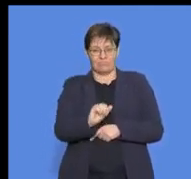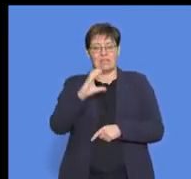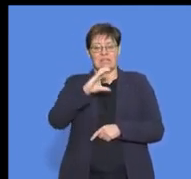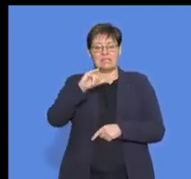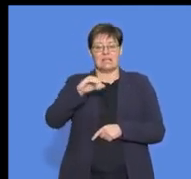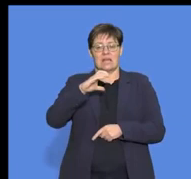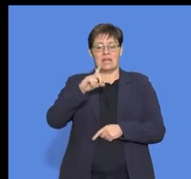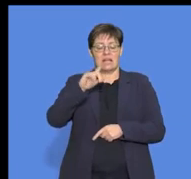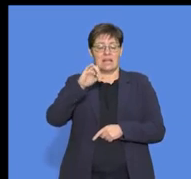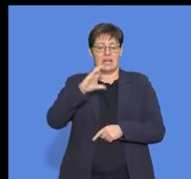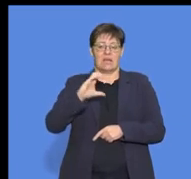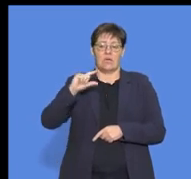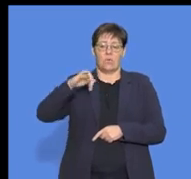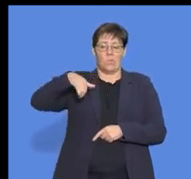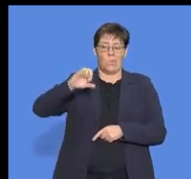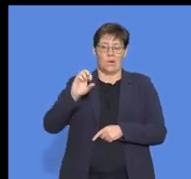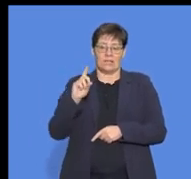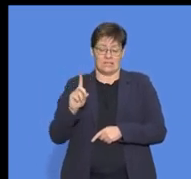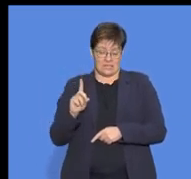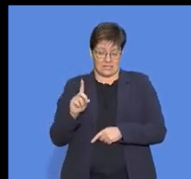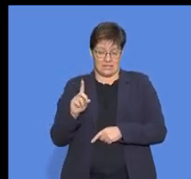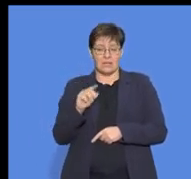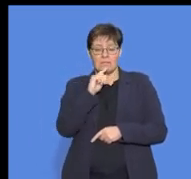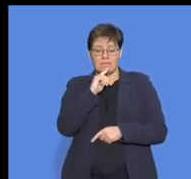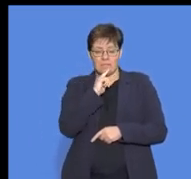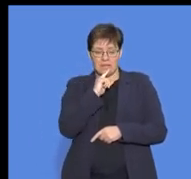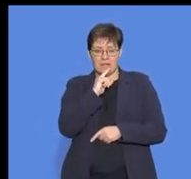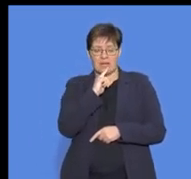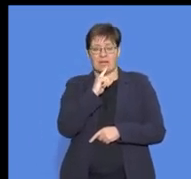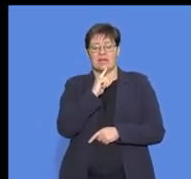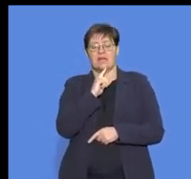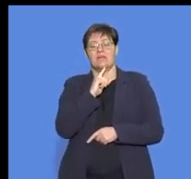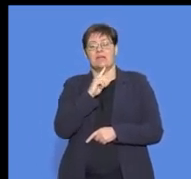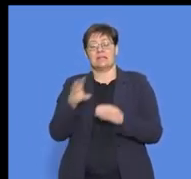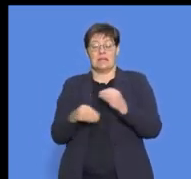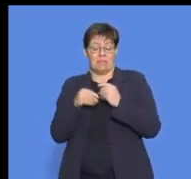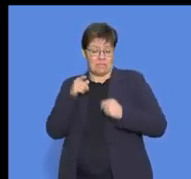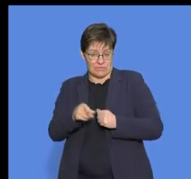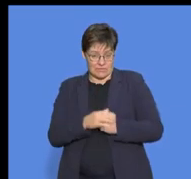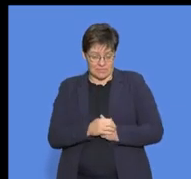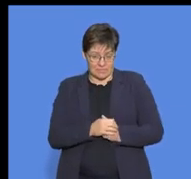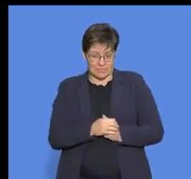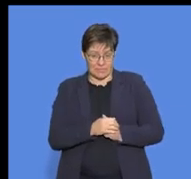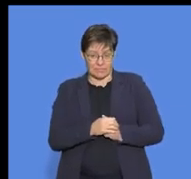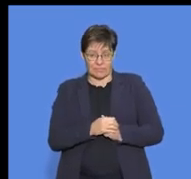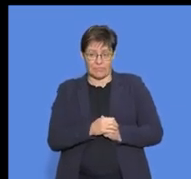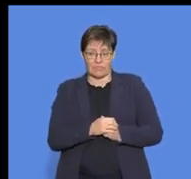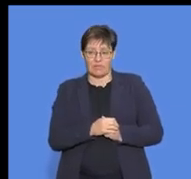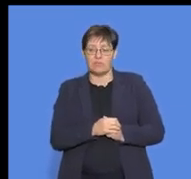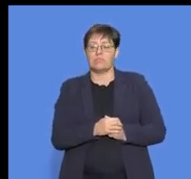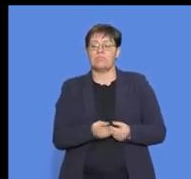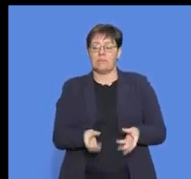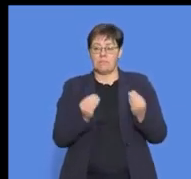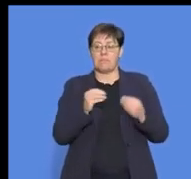that it's a cyclic quad, because this will mean that the opposite angles of the cyclic quad are supplementary. So we're going to begin by